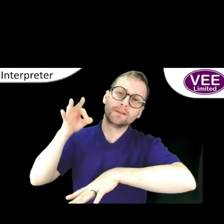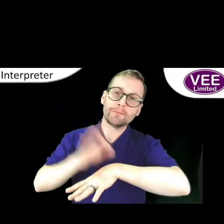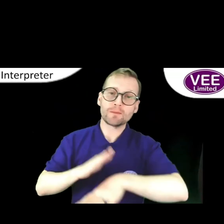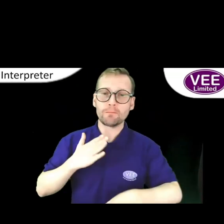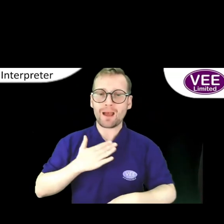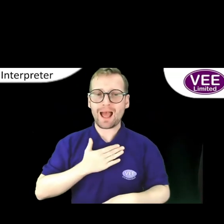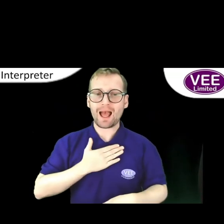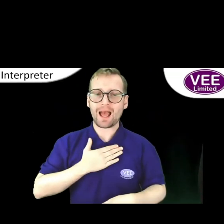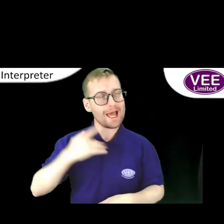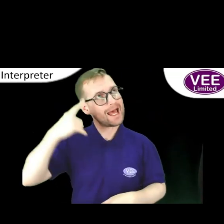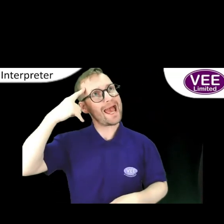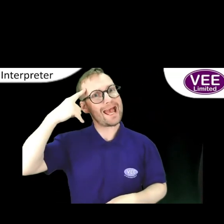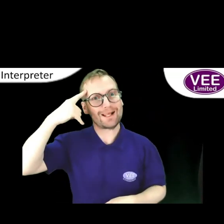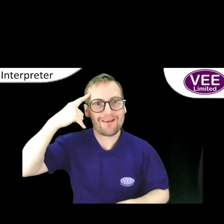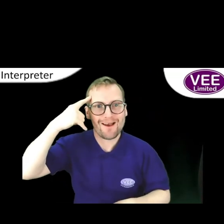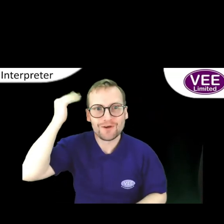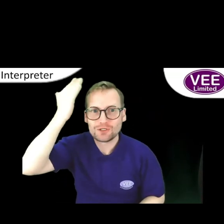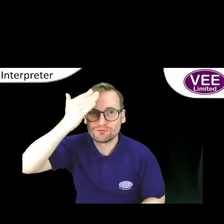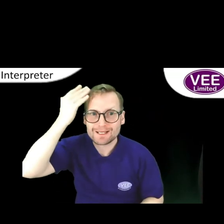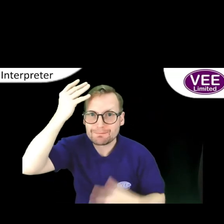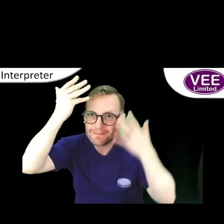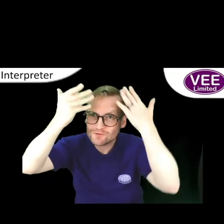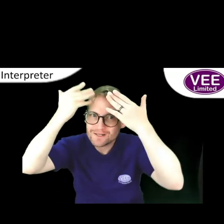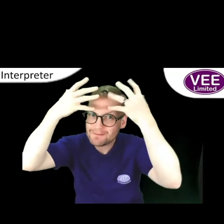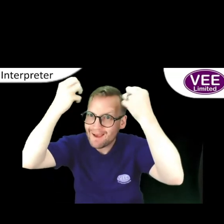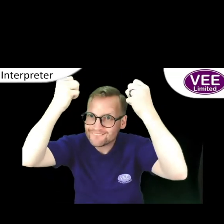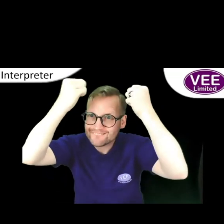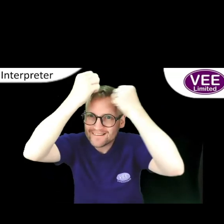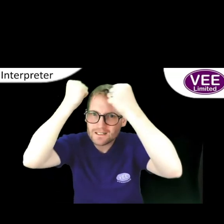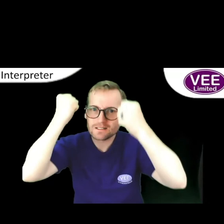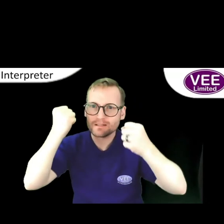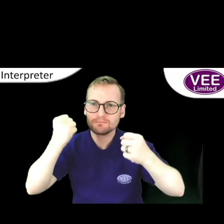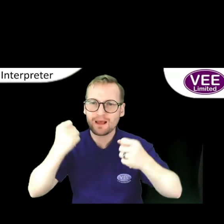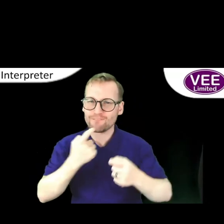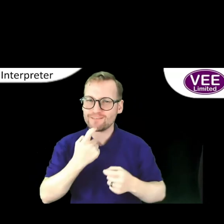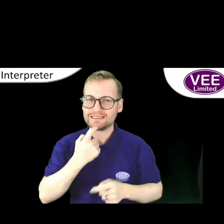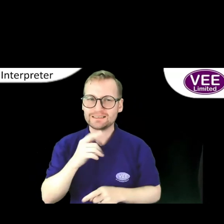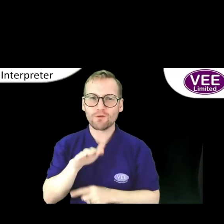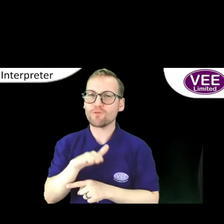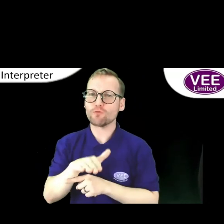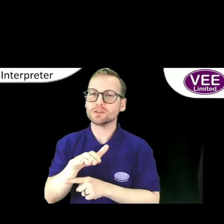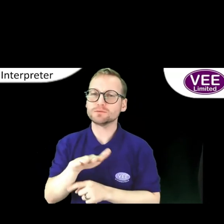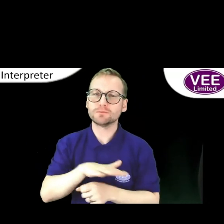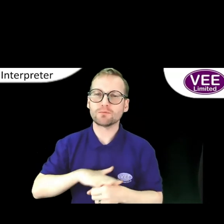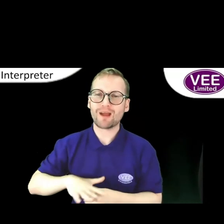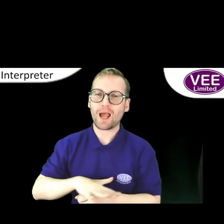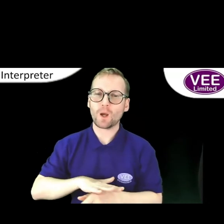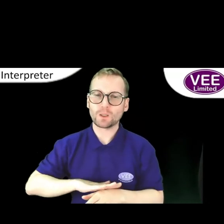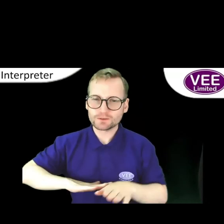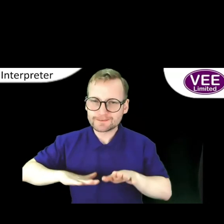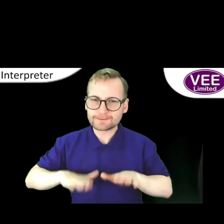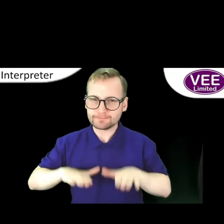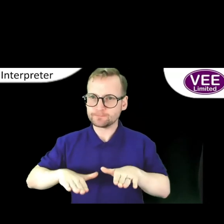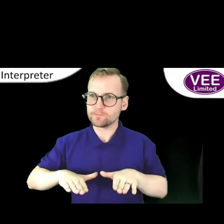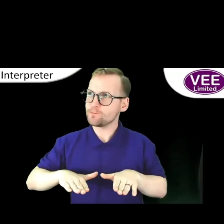back then was full of dreams, my feet on foreign ground. But